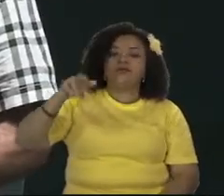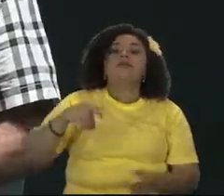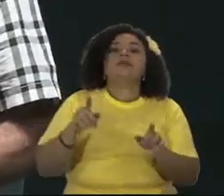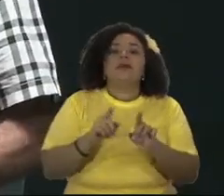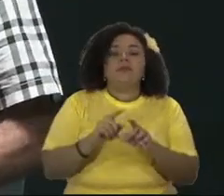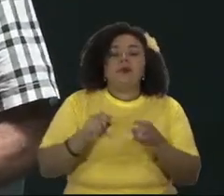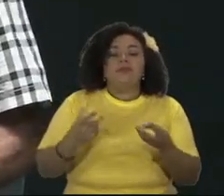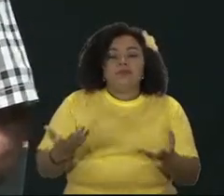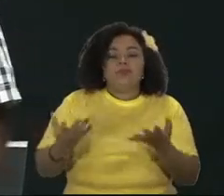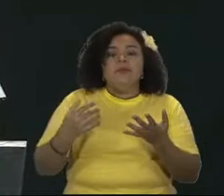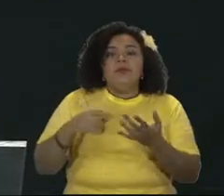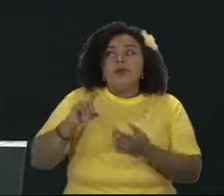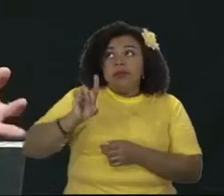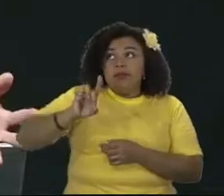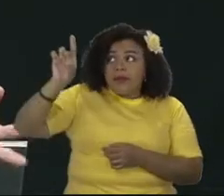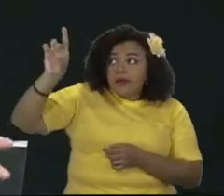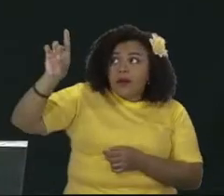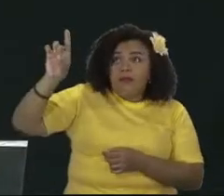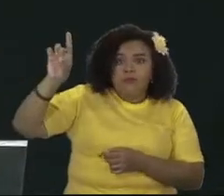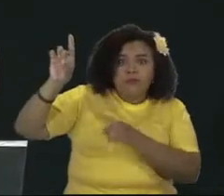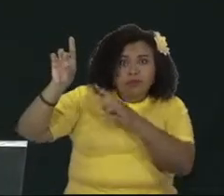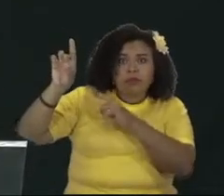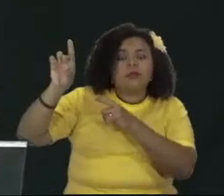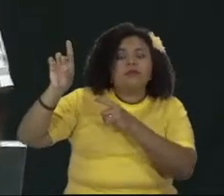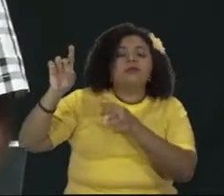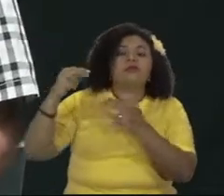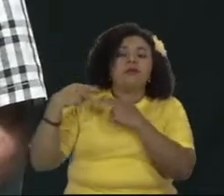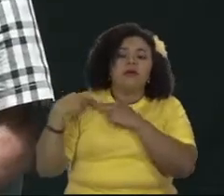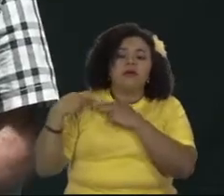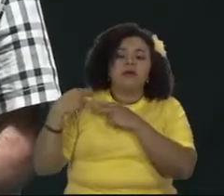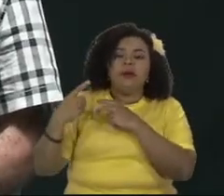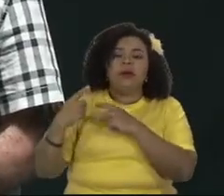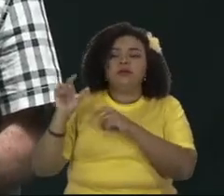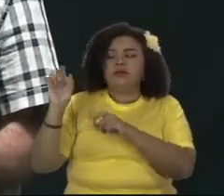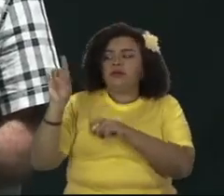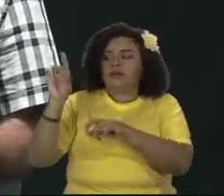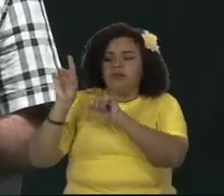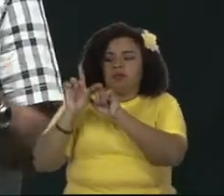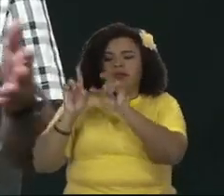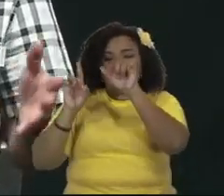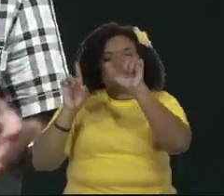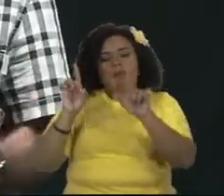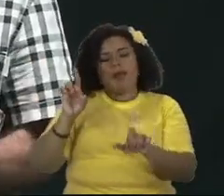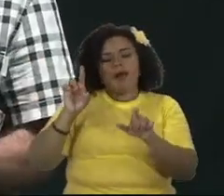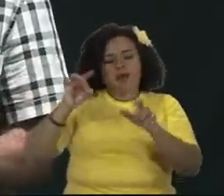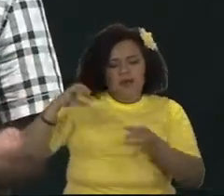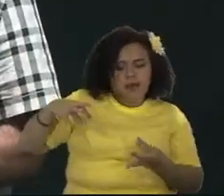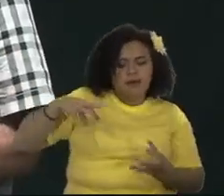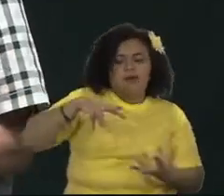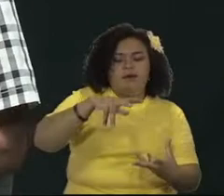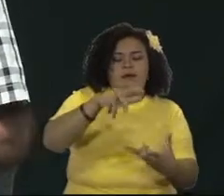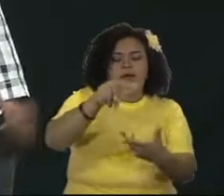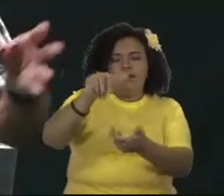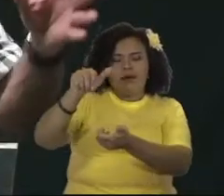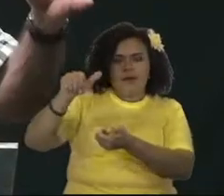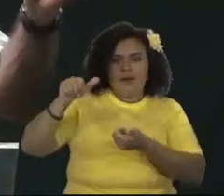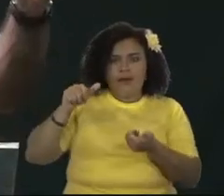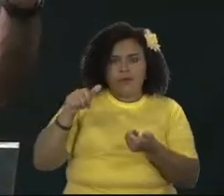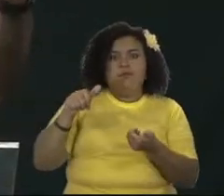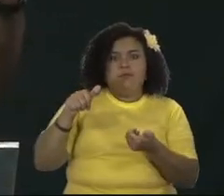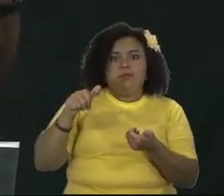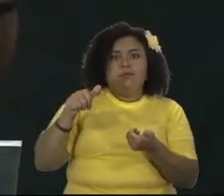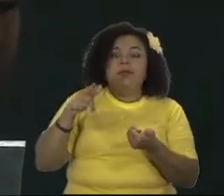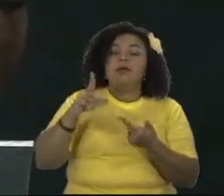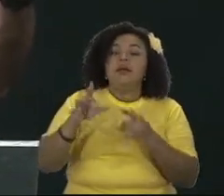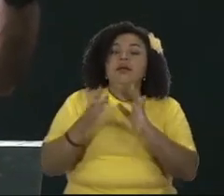God. And to Him was given the world to create and to reign over.